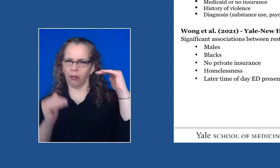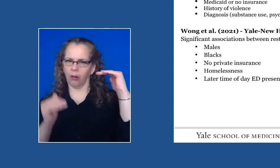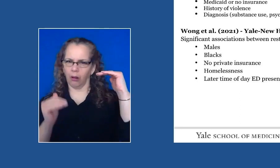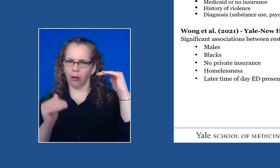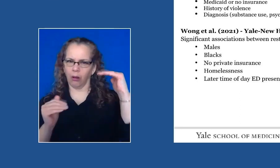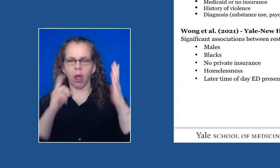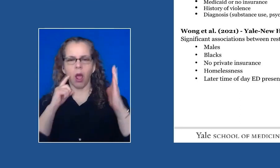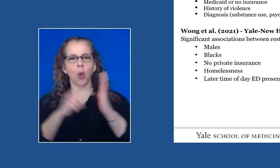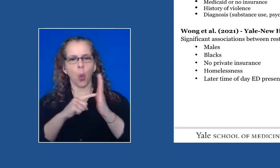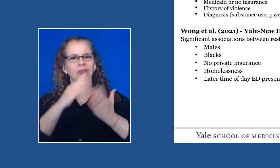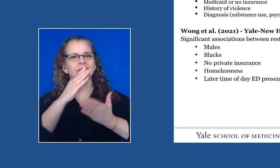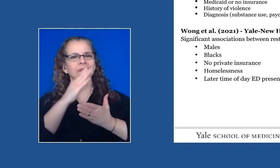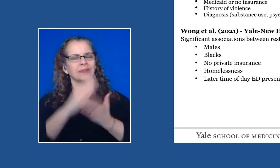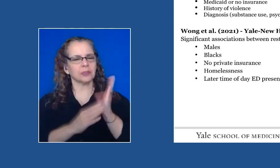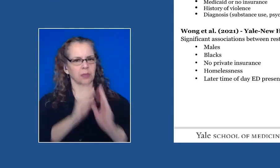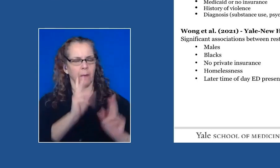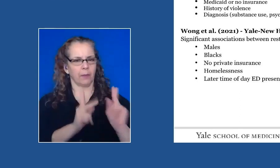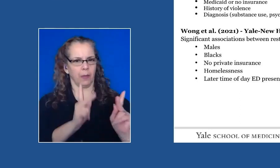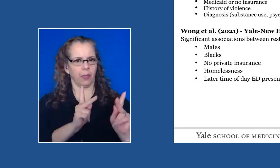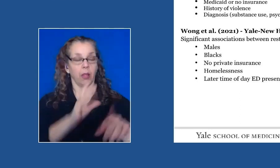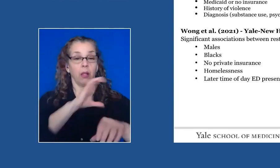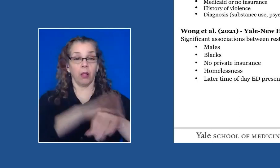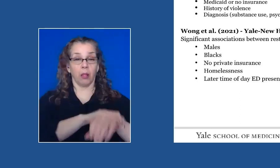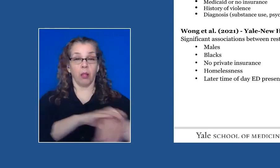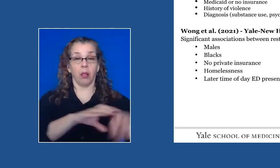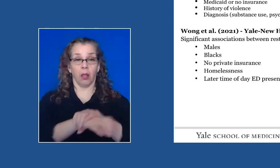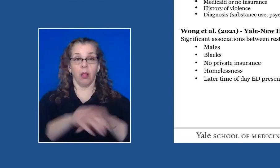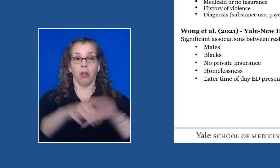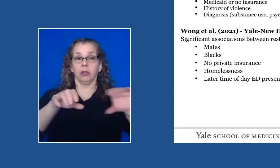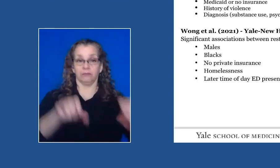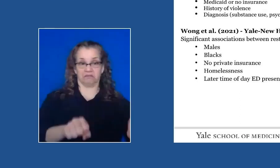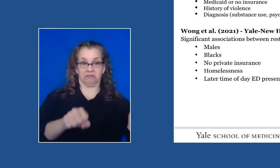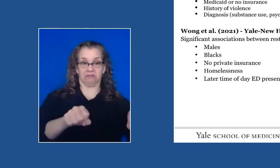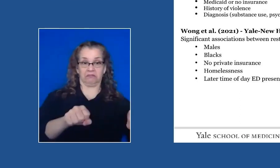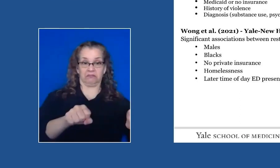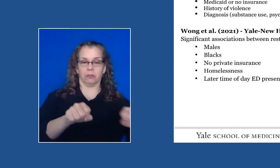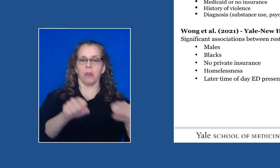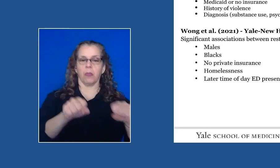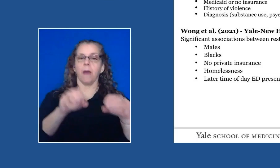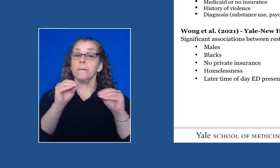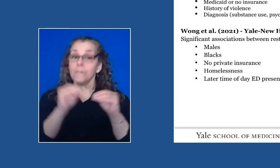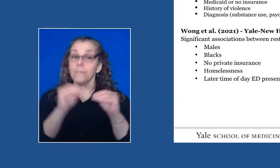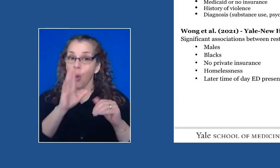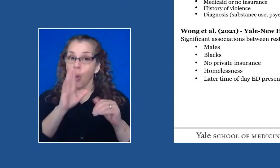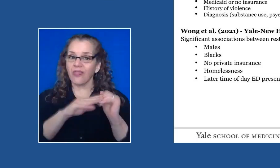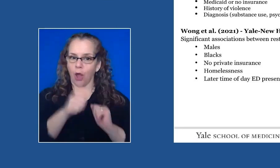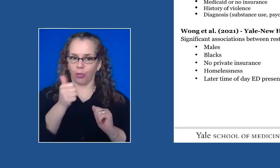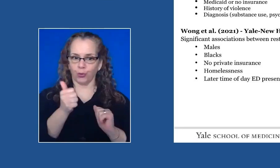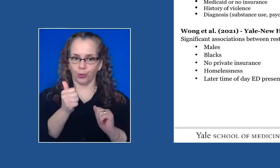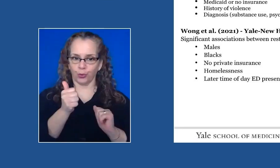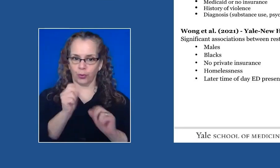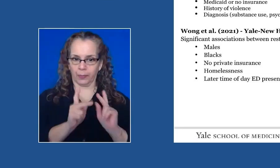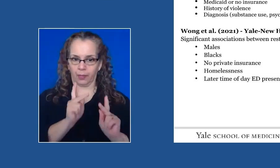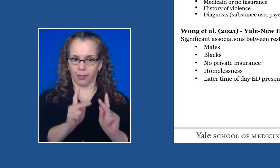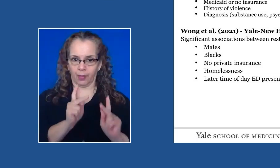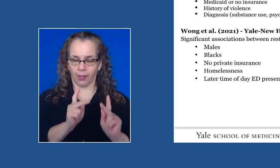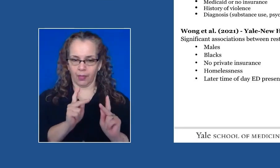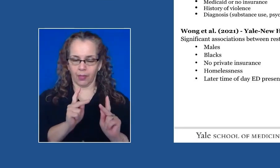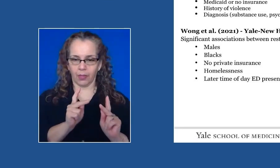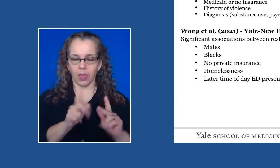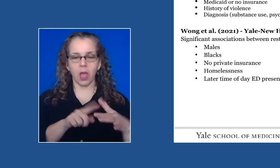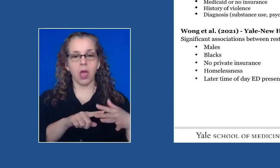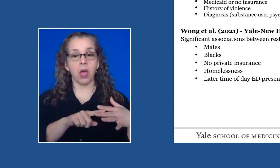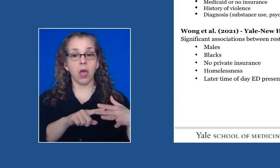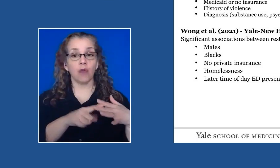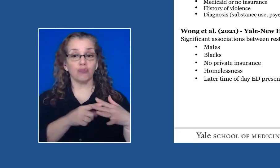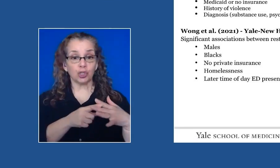individuals were receiving restraint and sedation more often than other individuals. And this was at first just anecdotally from